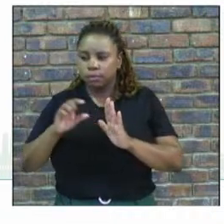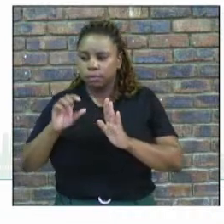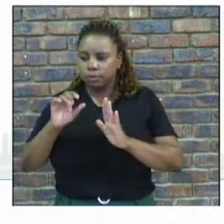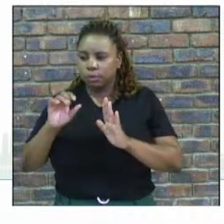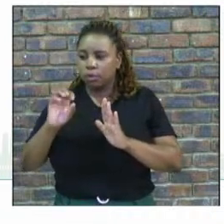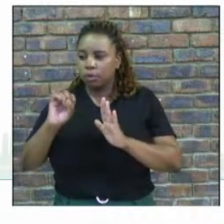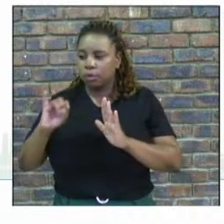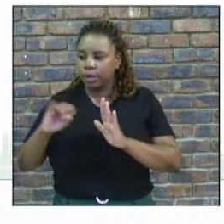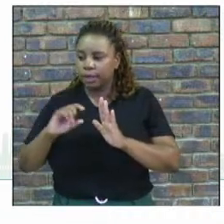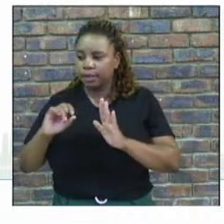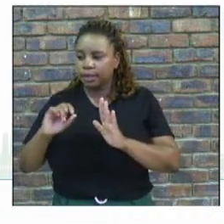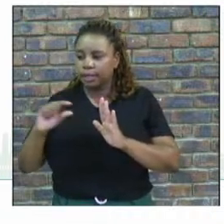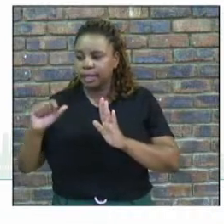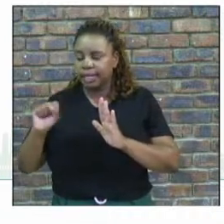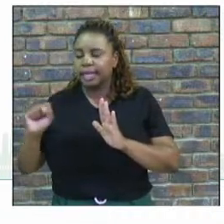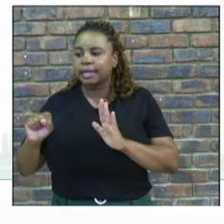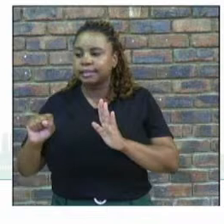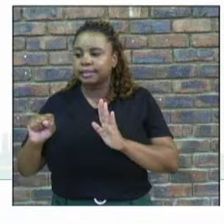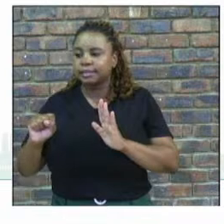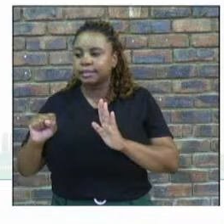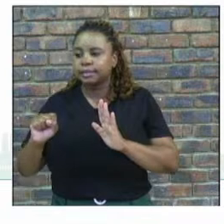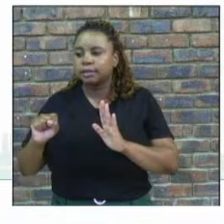sector. Thank you very much.